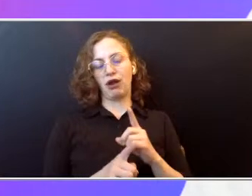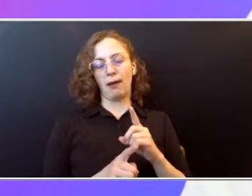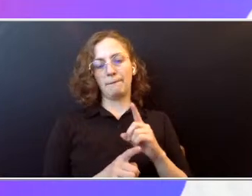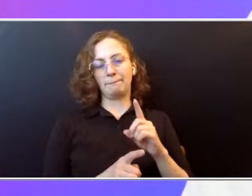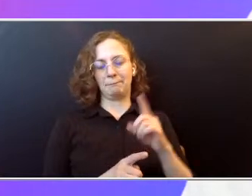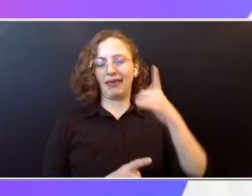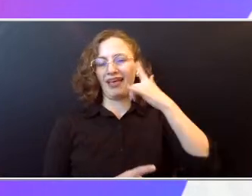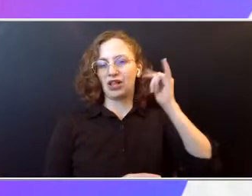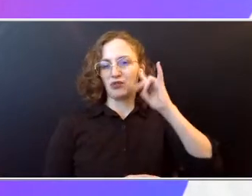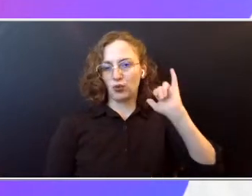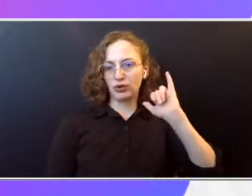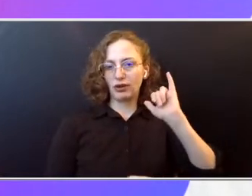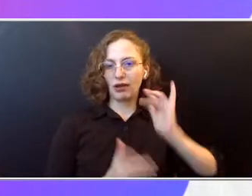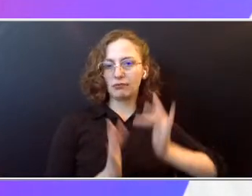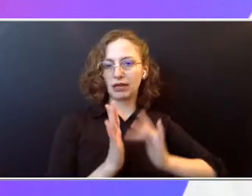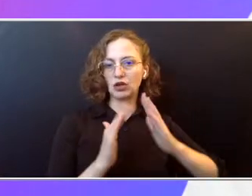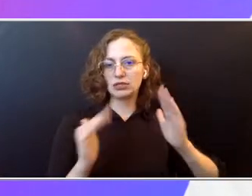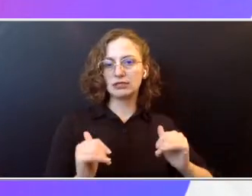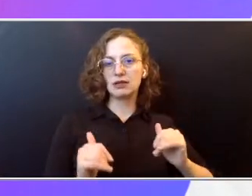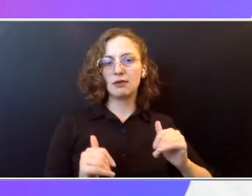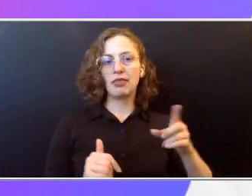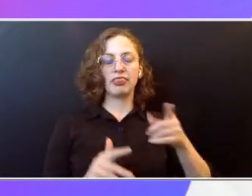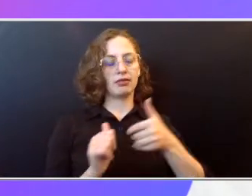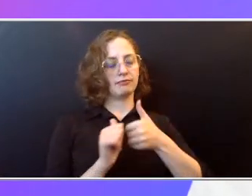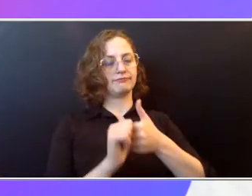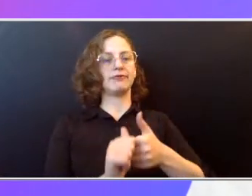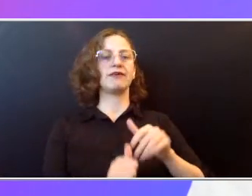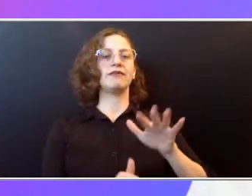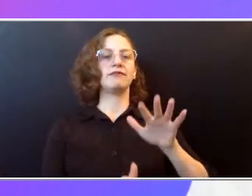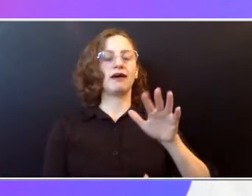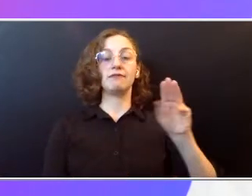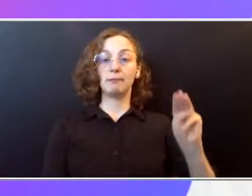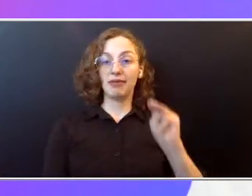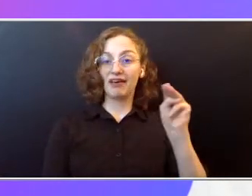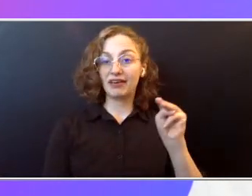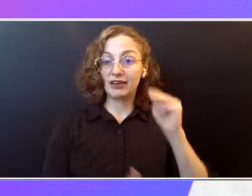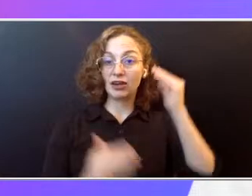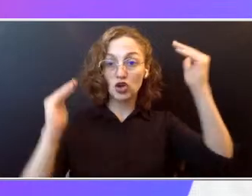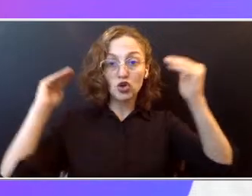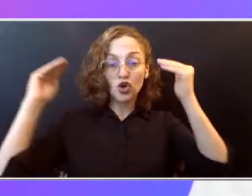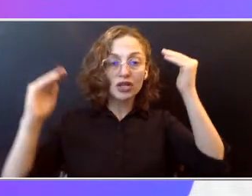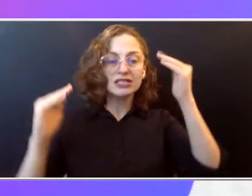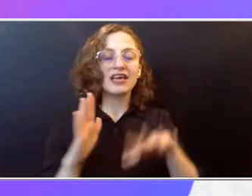and they followed 5 million adults, and it turned out to be 0.3%.